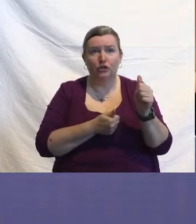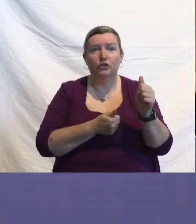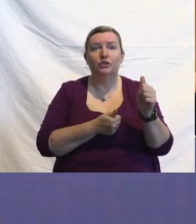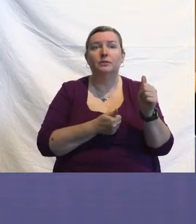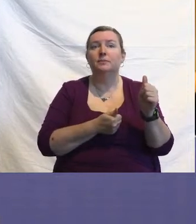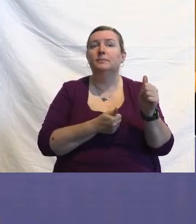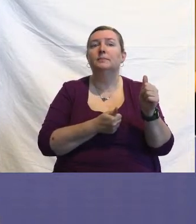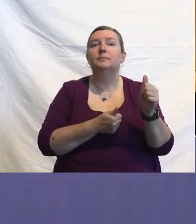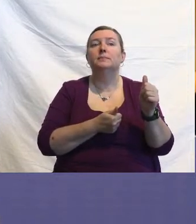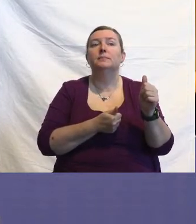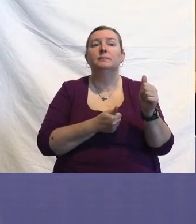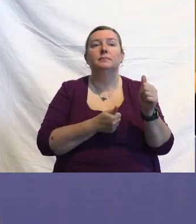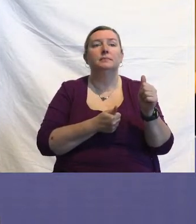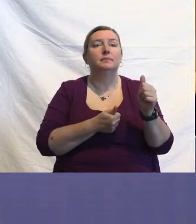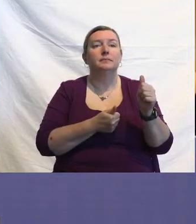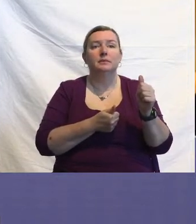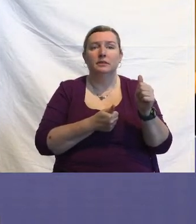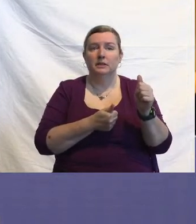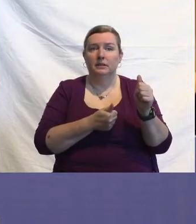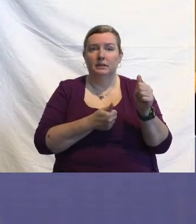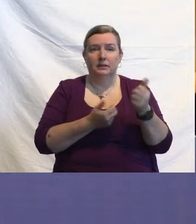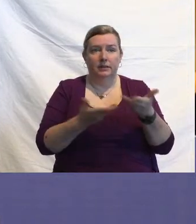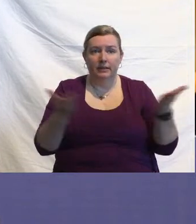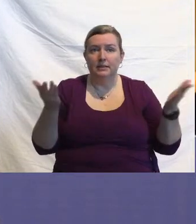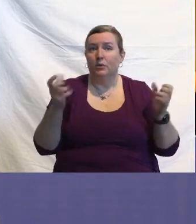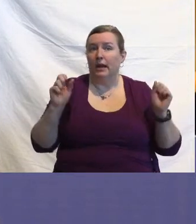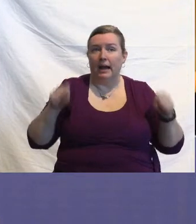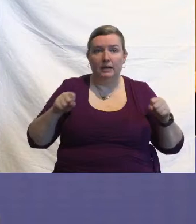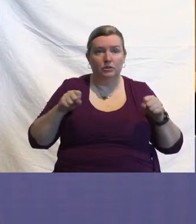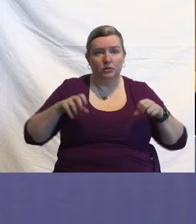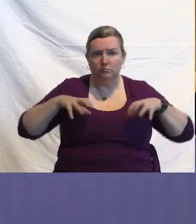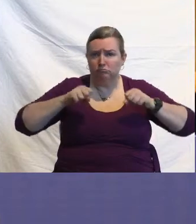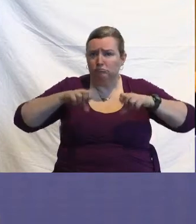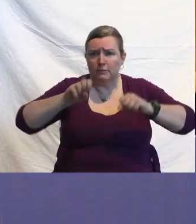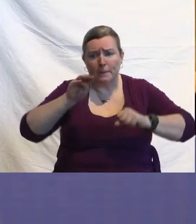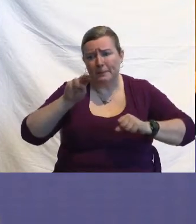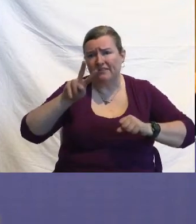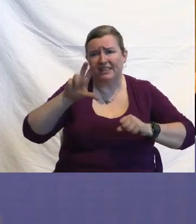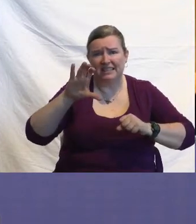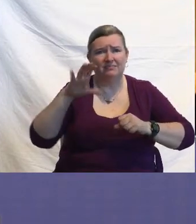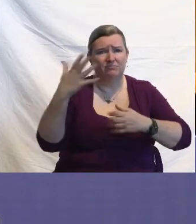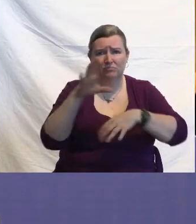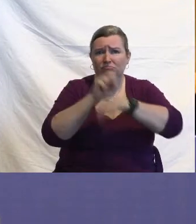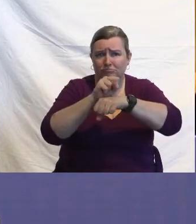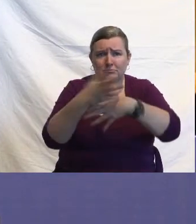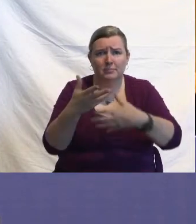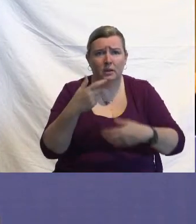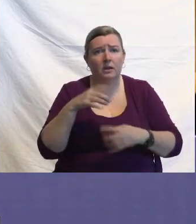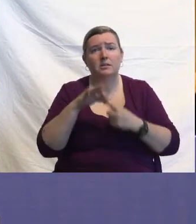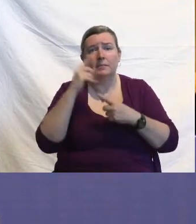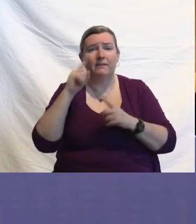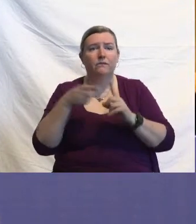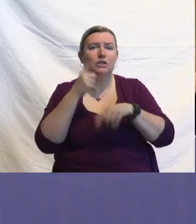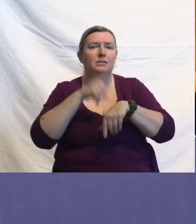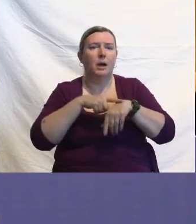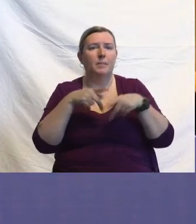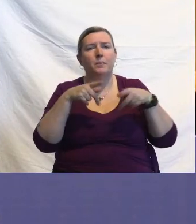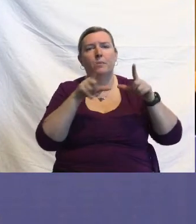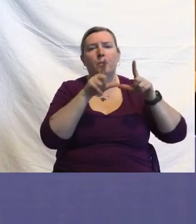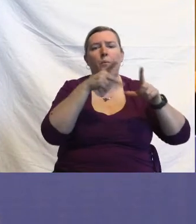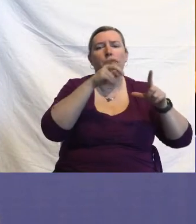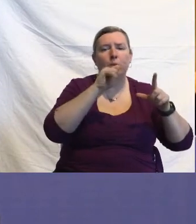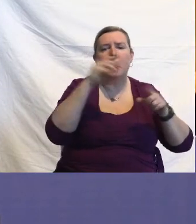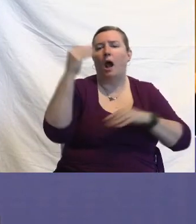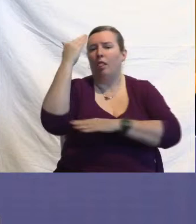available except first-time permits and knowledge tests. I assume she means online. The 30%